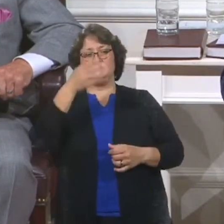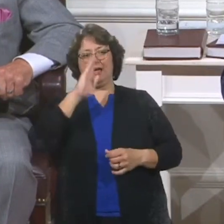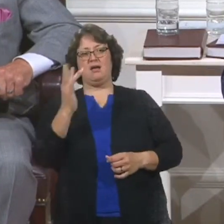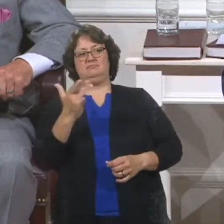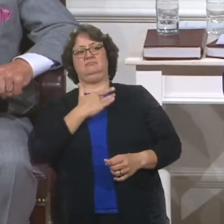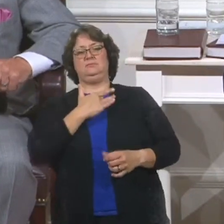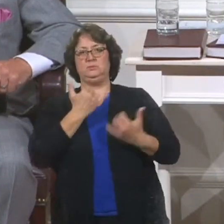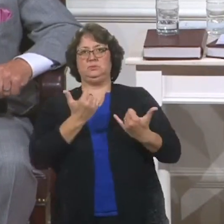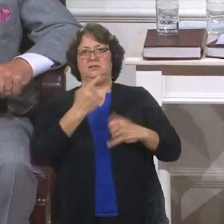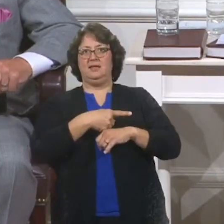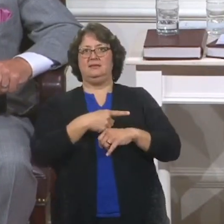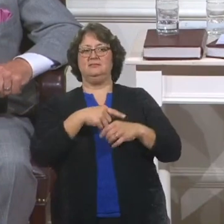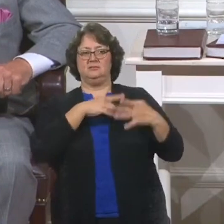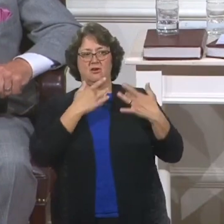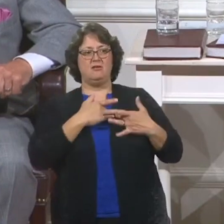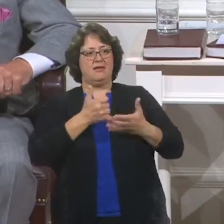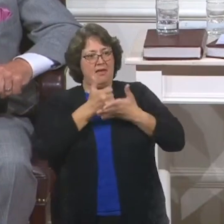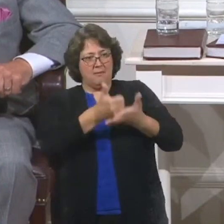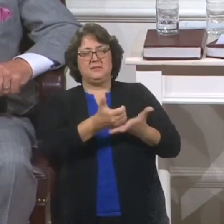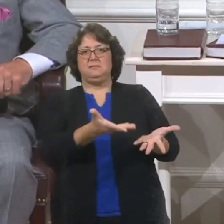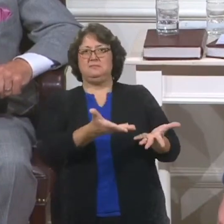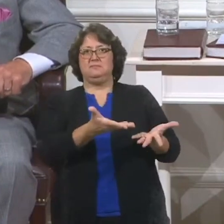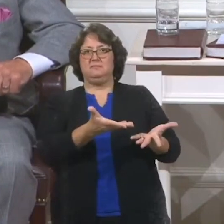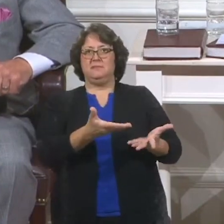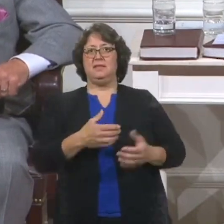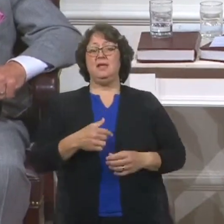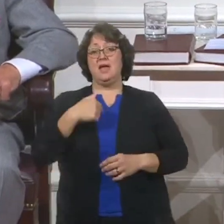heart, helped him. Well, I think